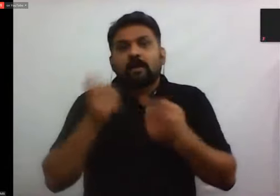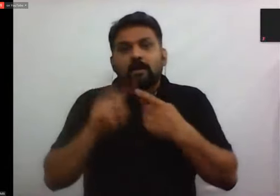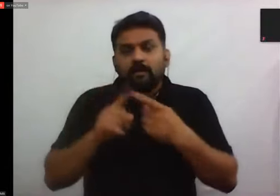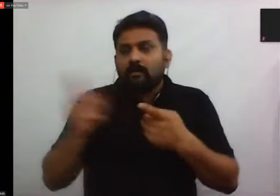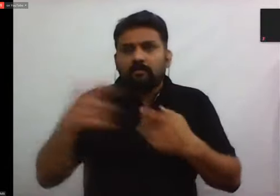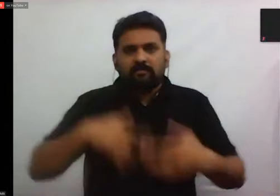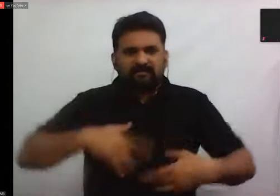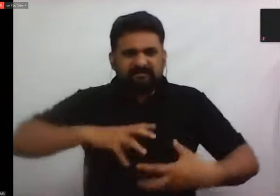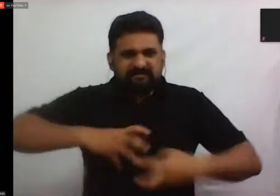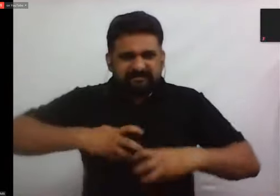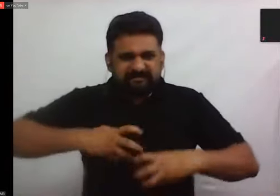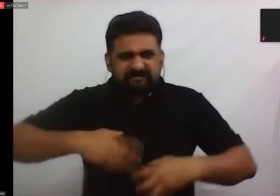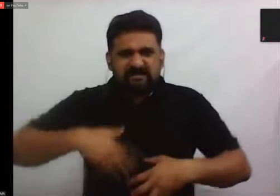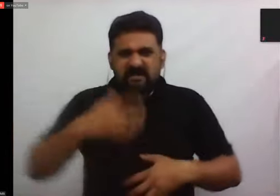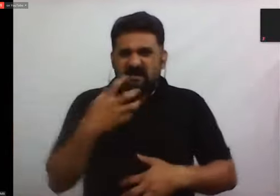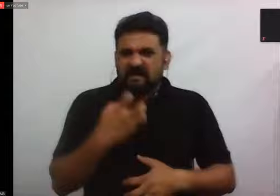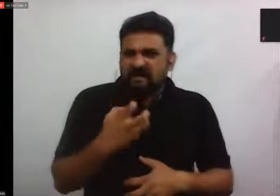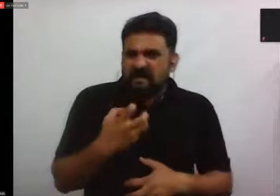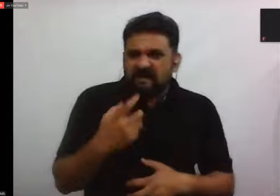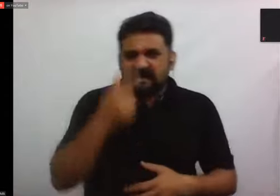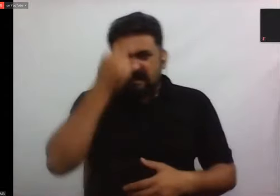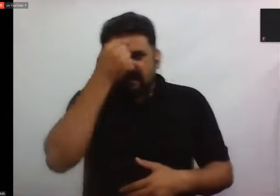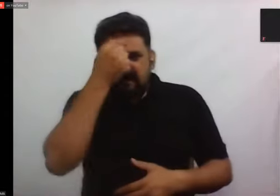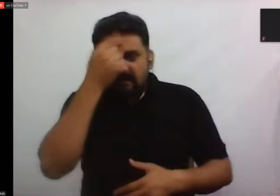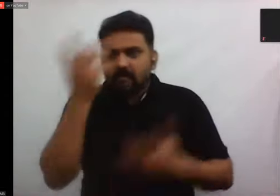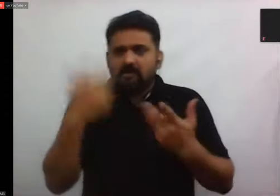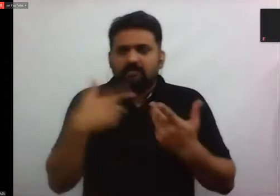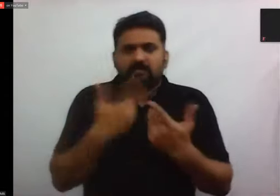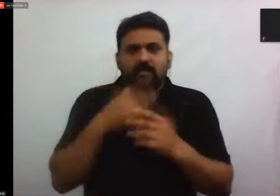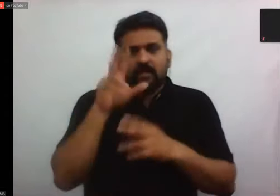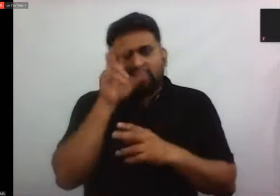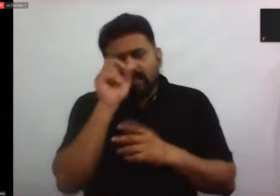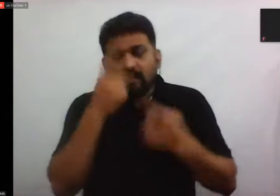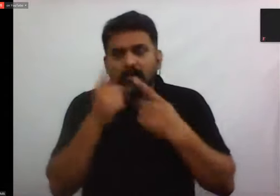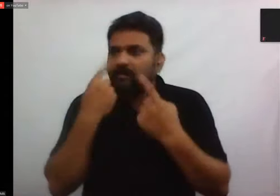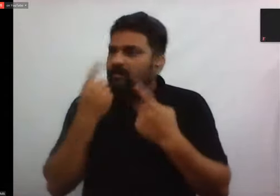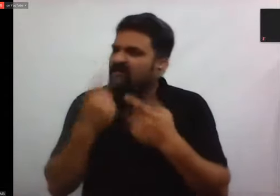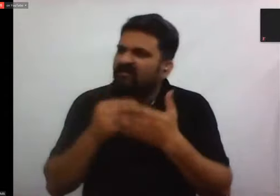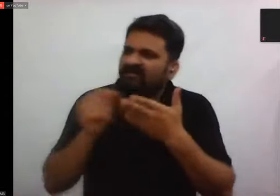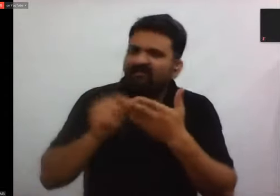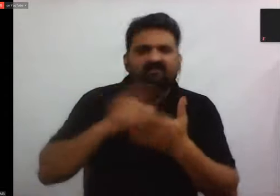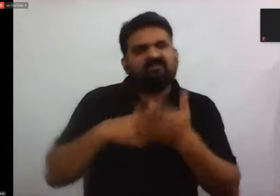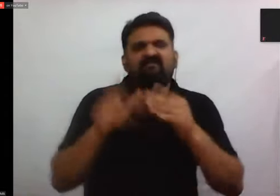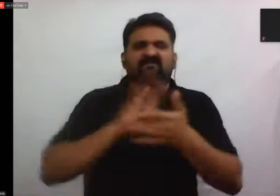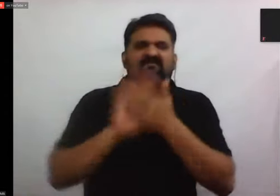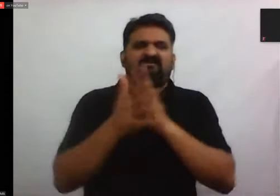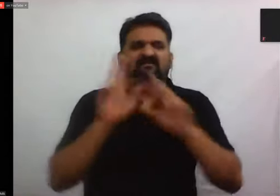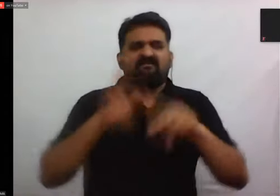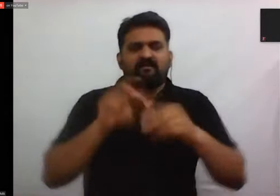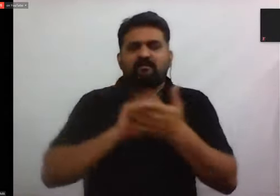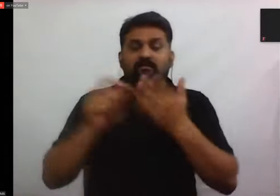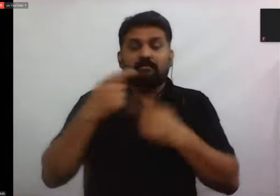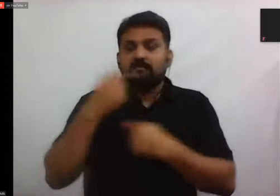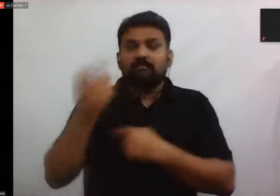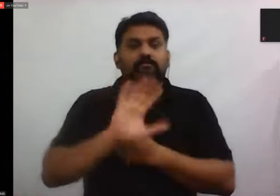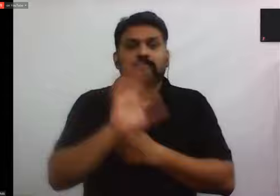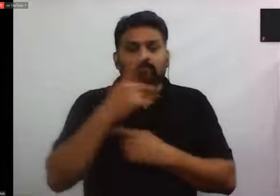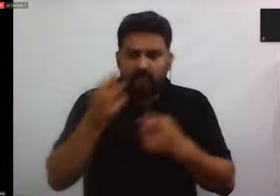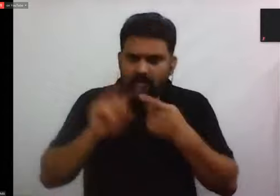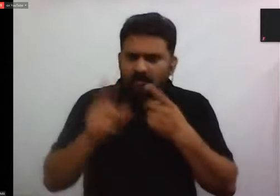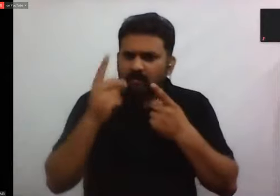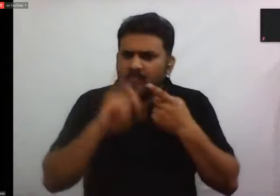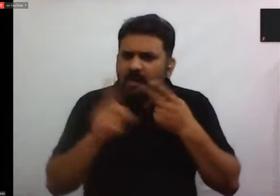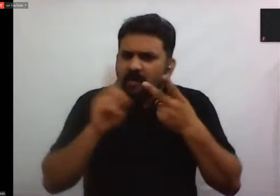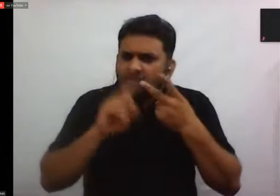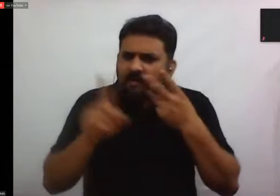raha ho pehle assessment mein, or he may be sleepy or whatever. So it should be followed, and then after 2-3 assessment